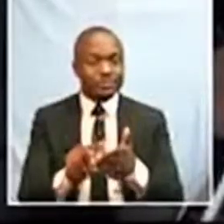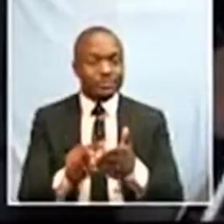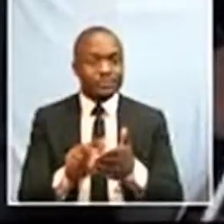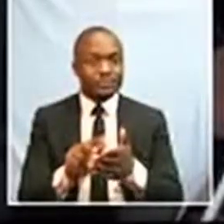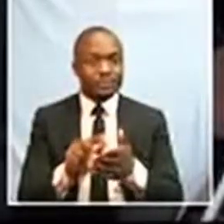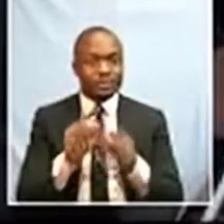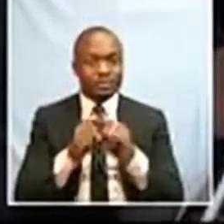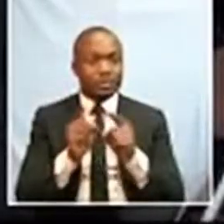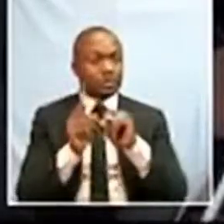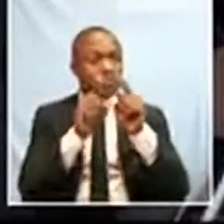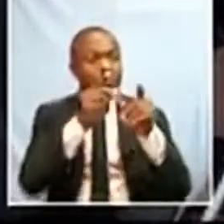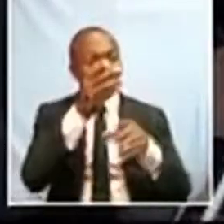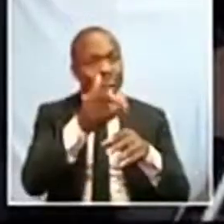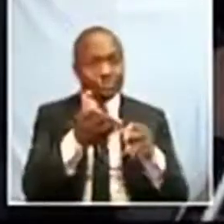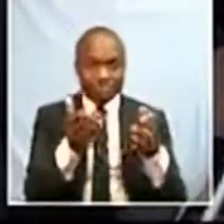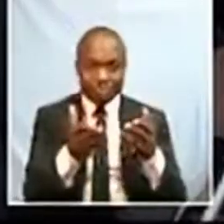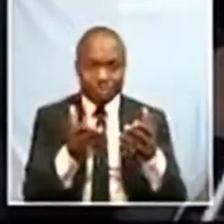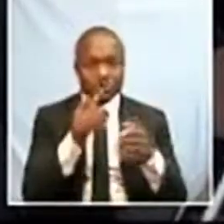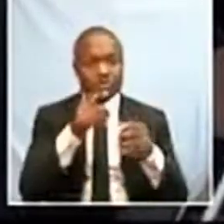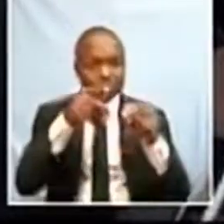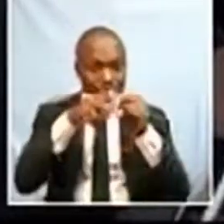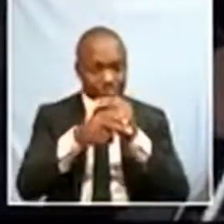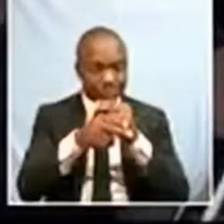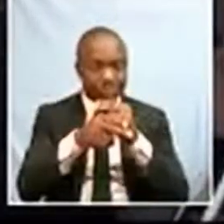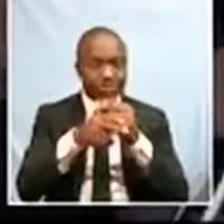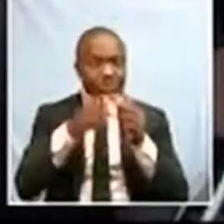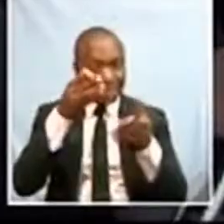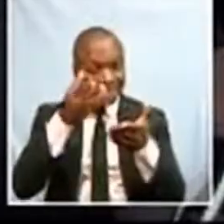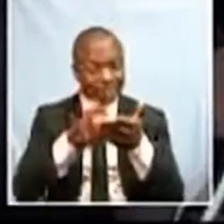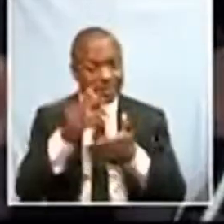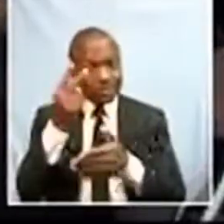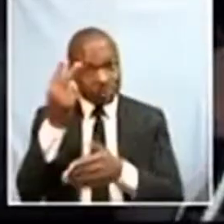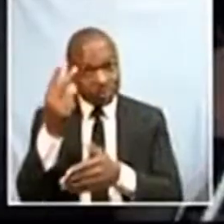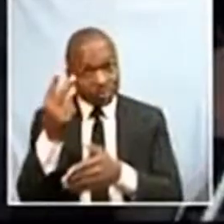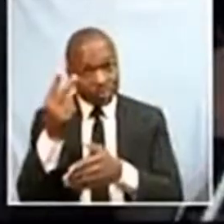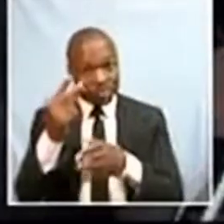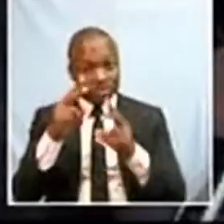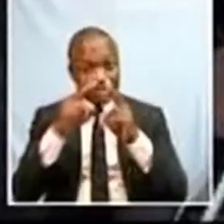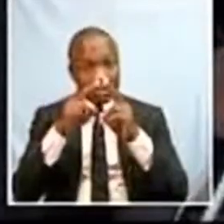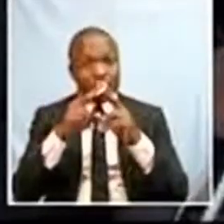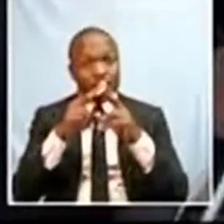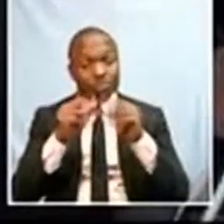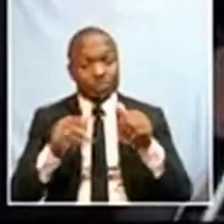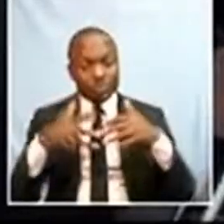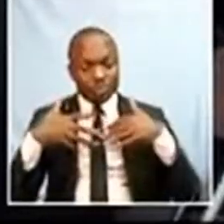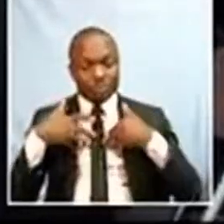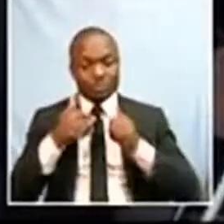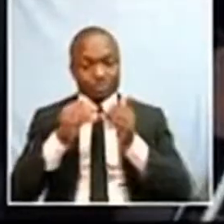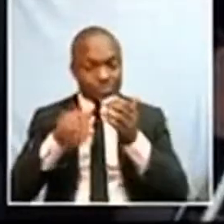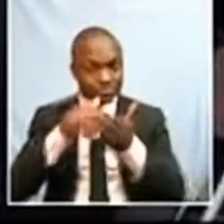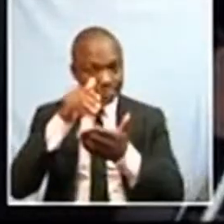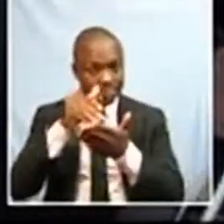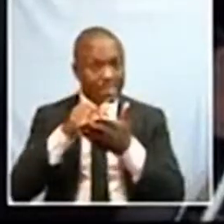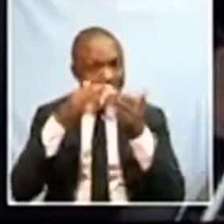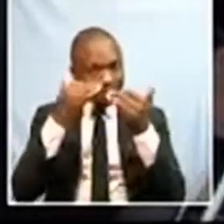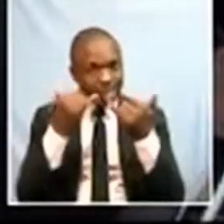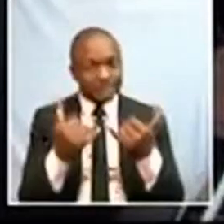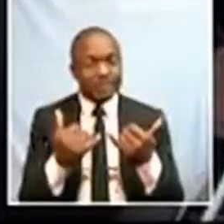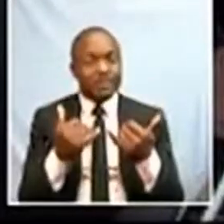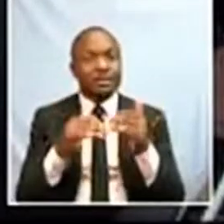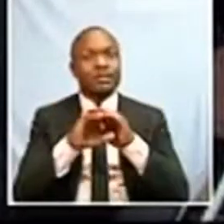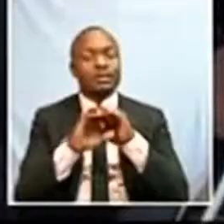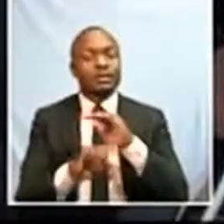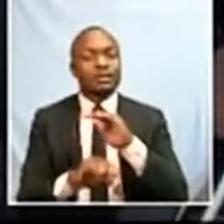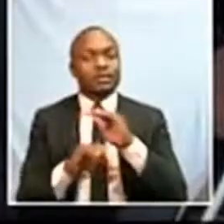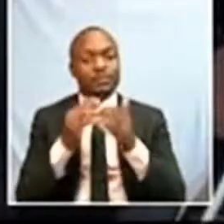never mobilized. You ended up terminating. And these 2 rural health posts, they are right now